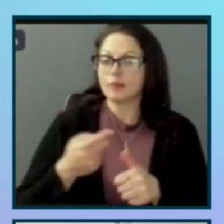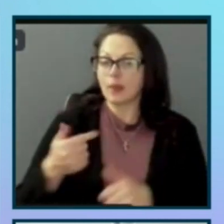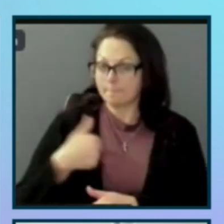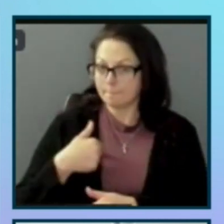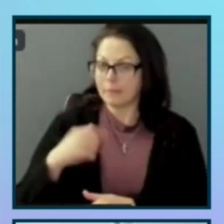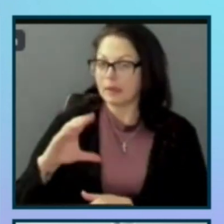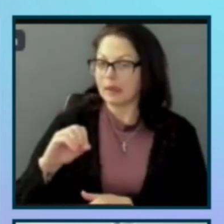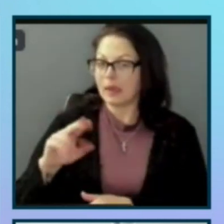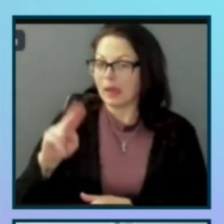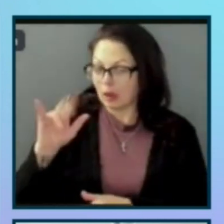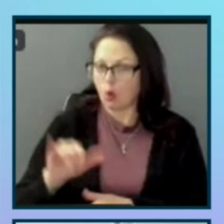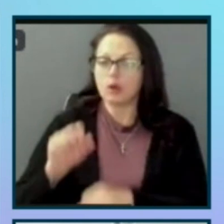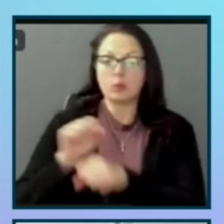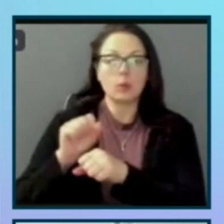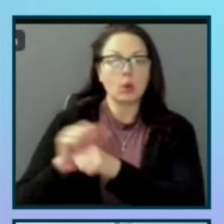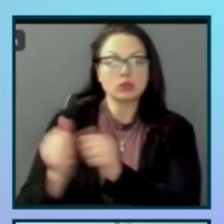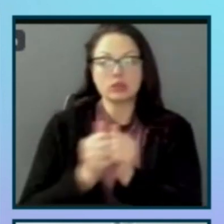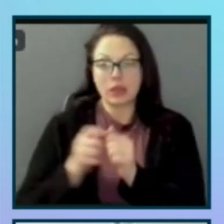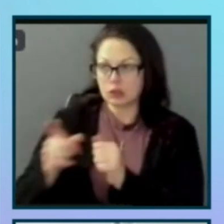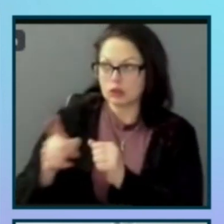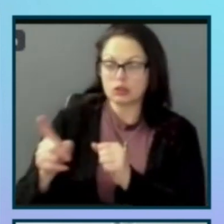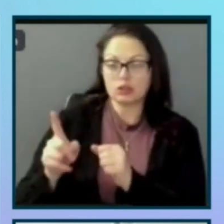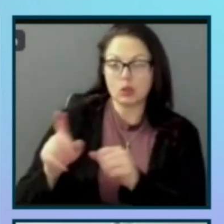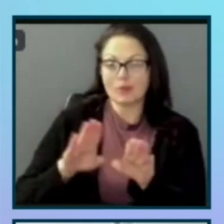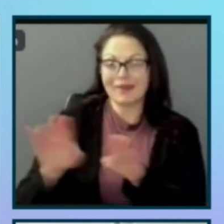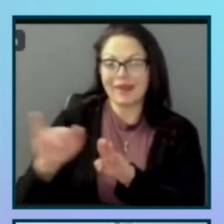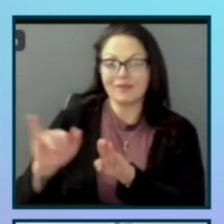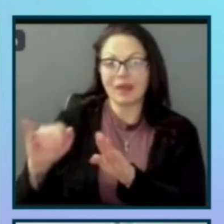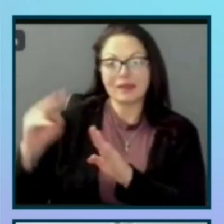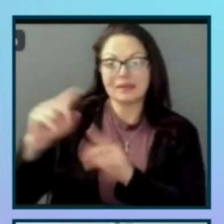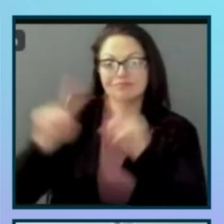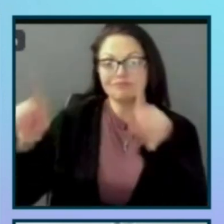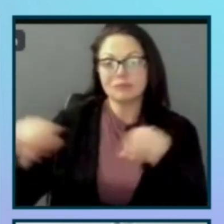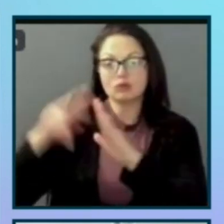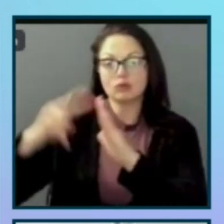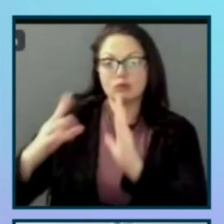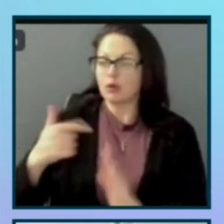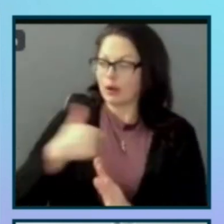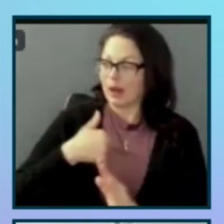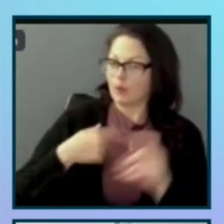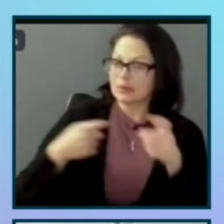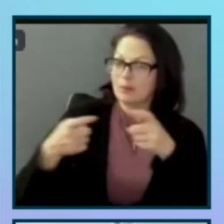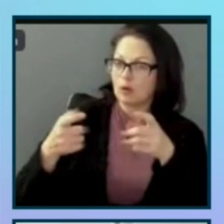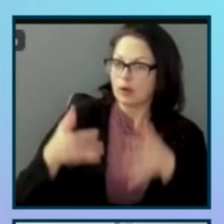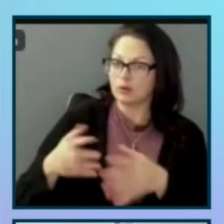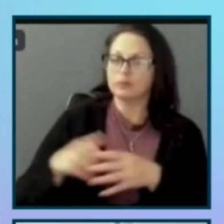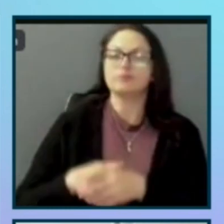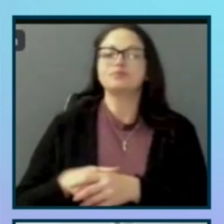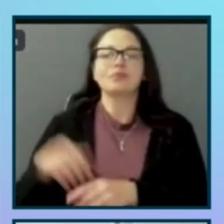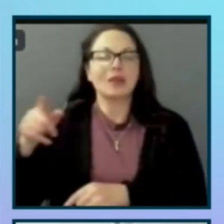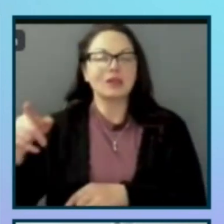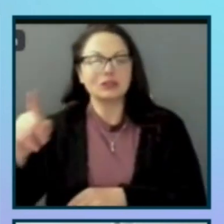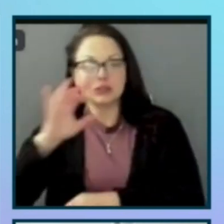would act as the screen reader or wizard, and I was the moderator. And Courtney's a screen reader expert, so she was able